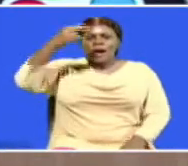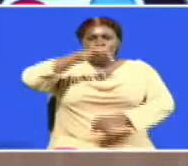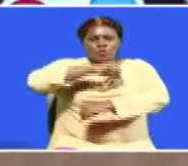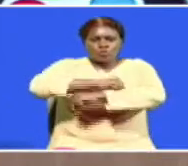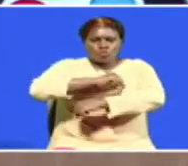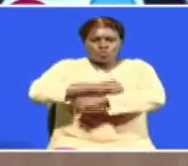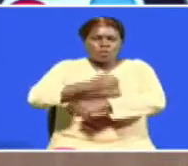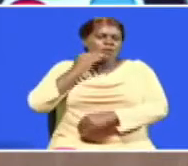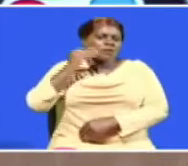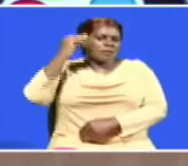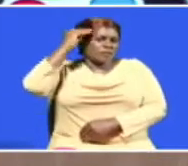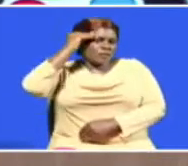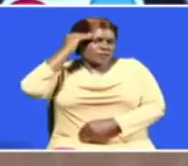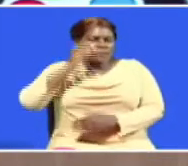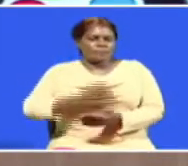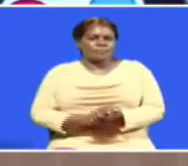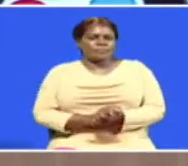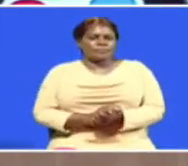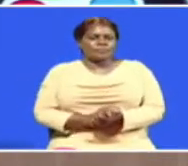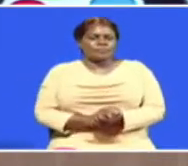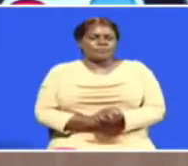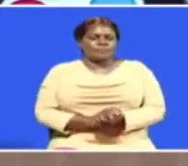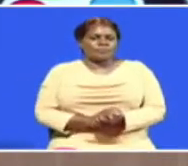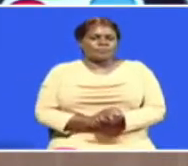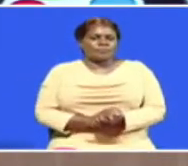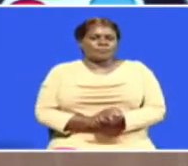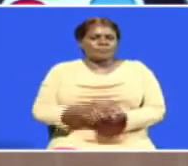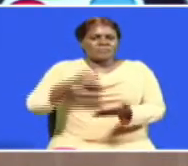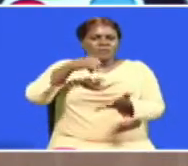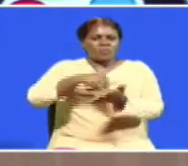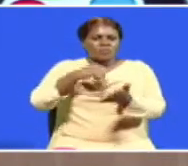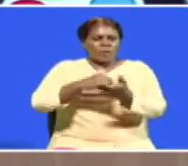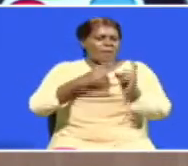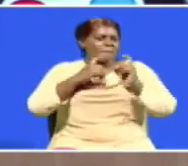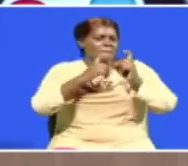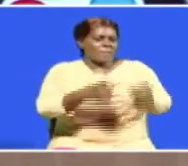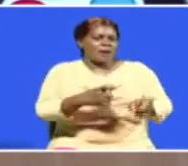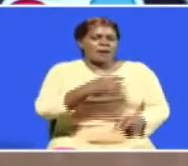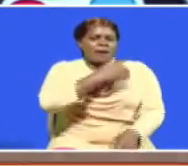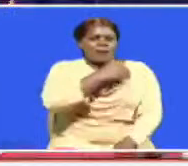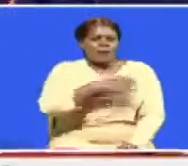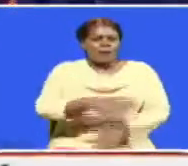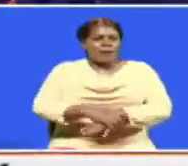Kabarak principal Eli Sheba Cheriot was among the awardees.